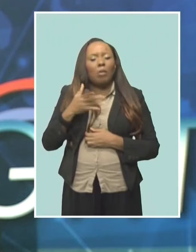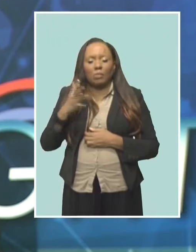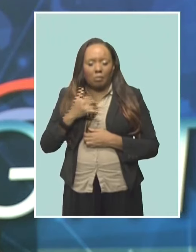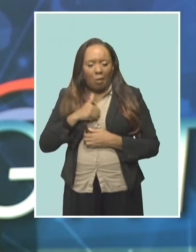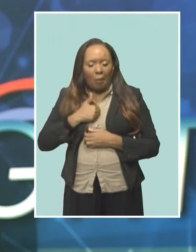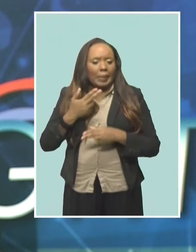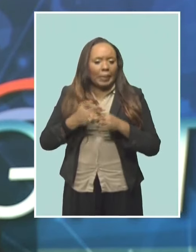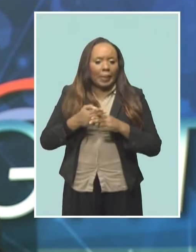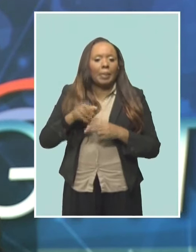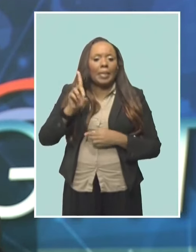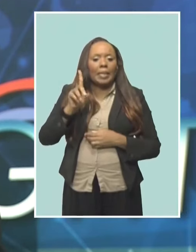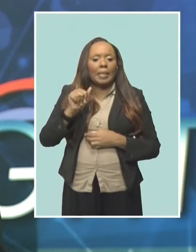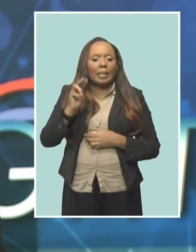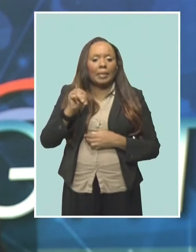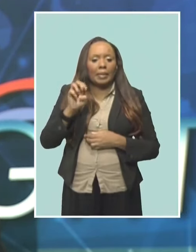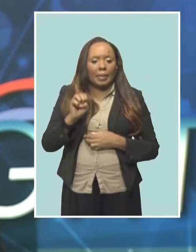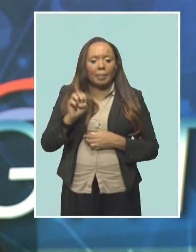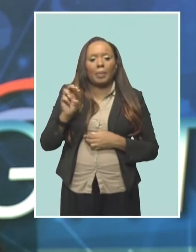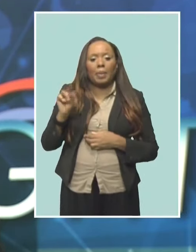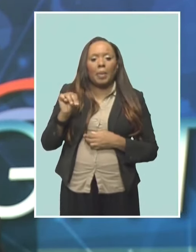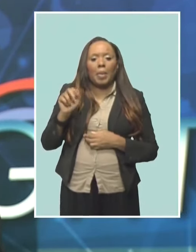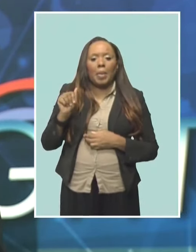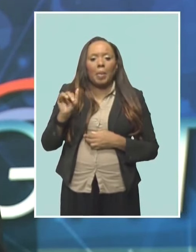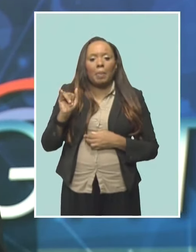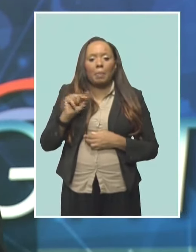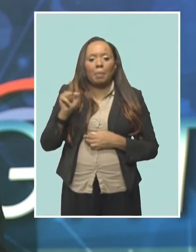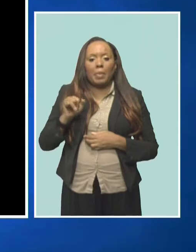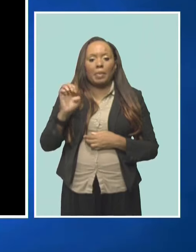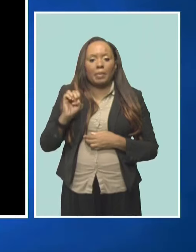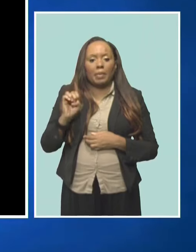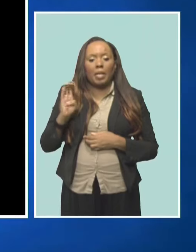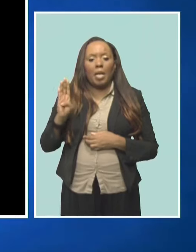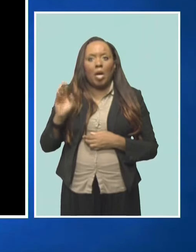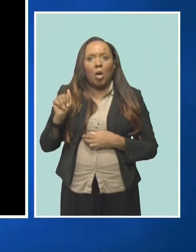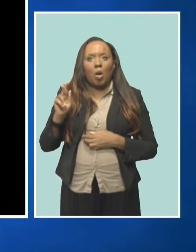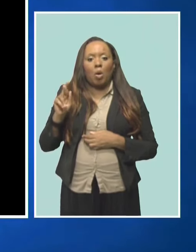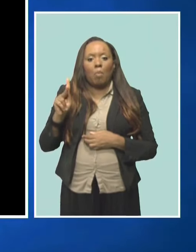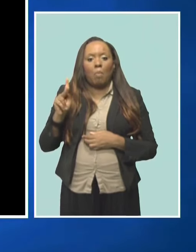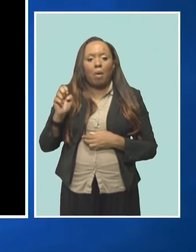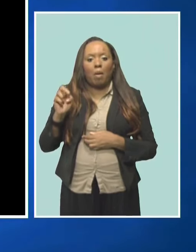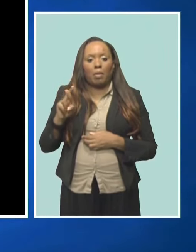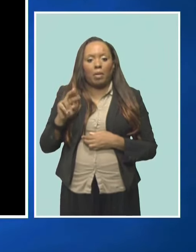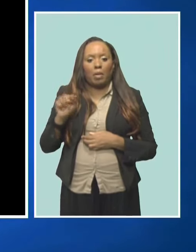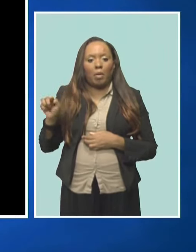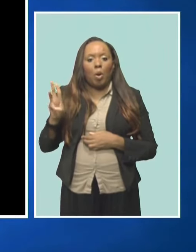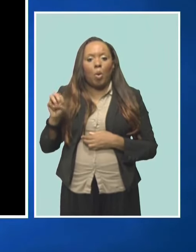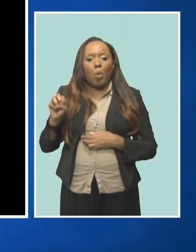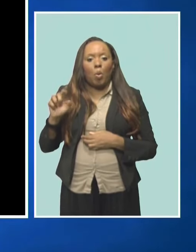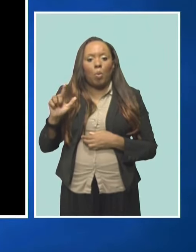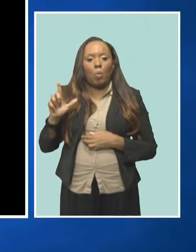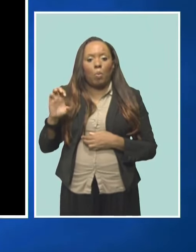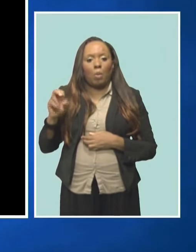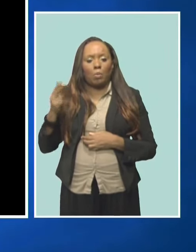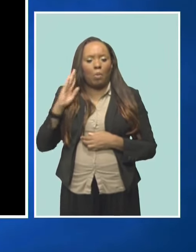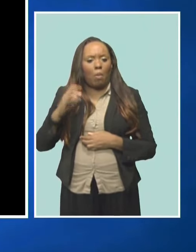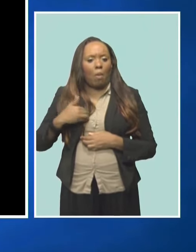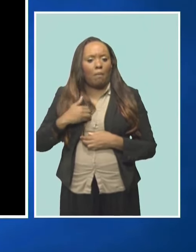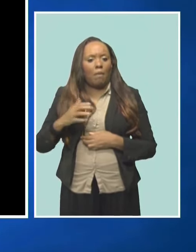Inter-American Commission of Women, Dame Maisie Barker-Welch, will be accorded an official funeral on the 13th of